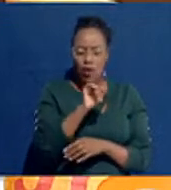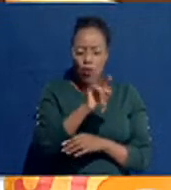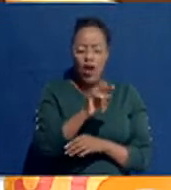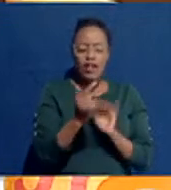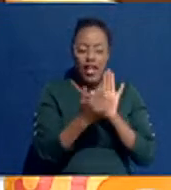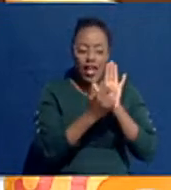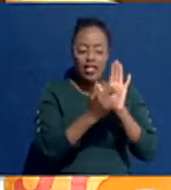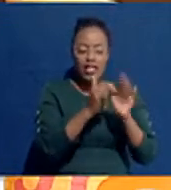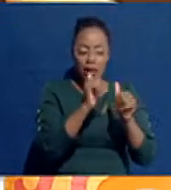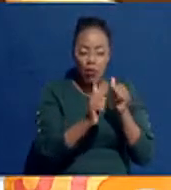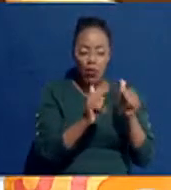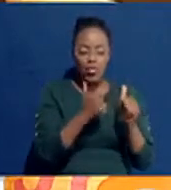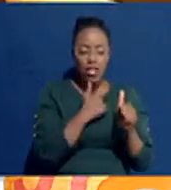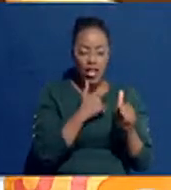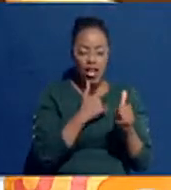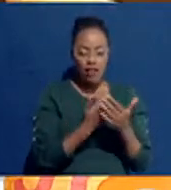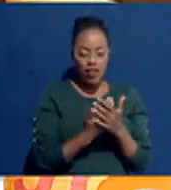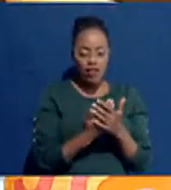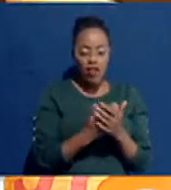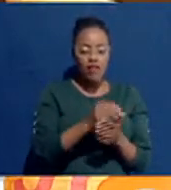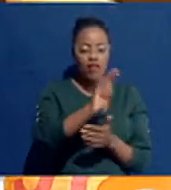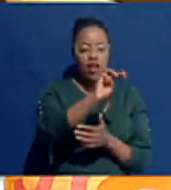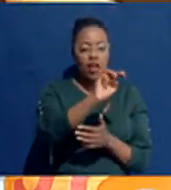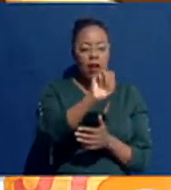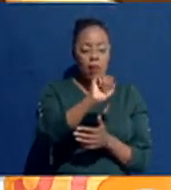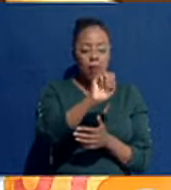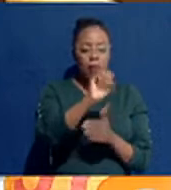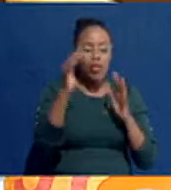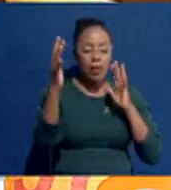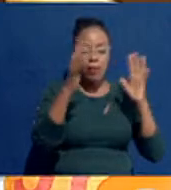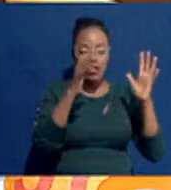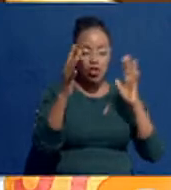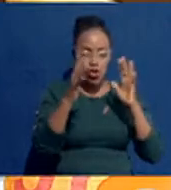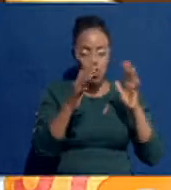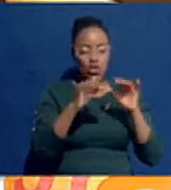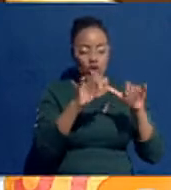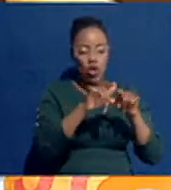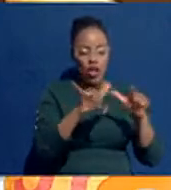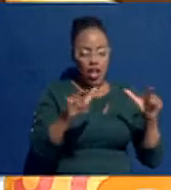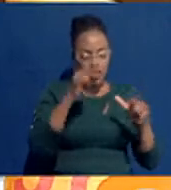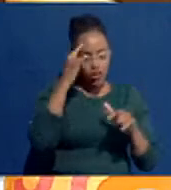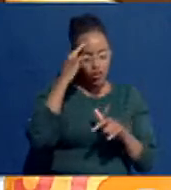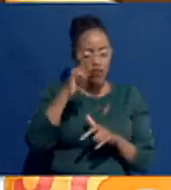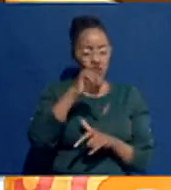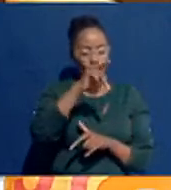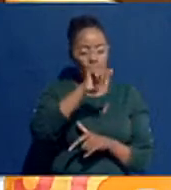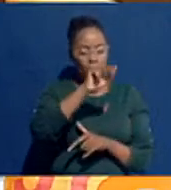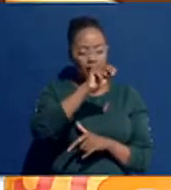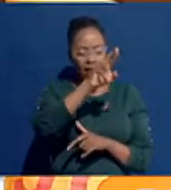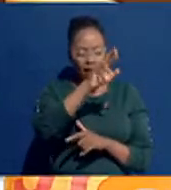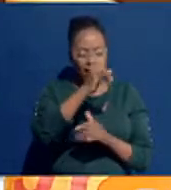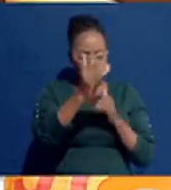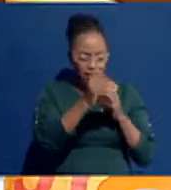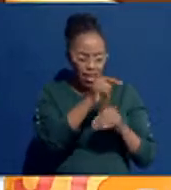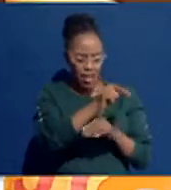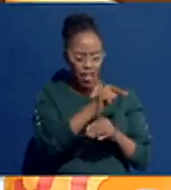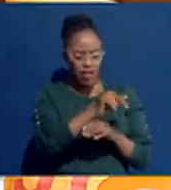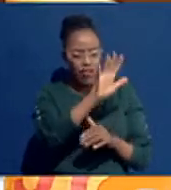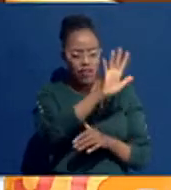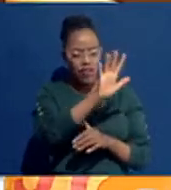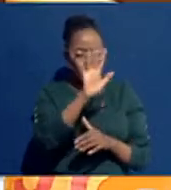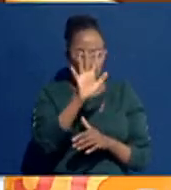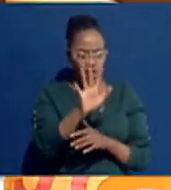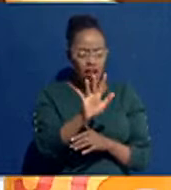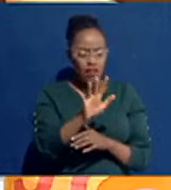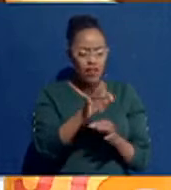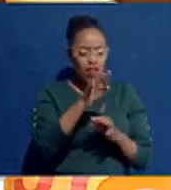example that we have is the meteorological land next to Panari Hotel, where we recovered almost 55 acres worth